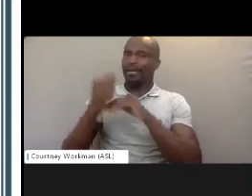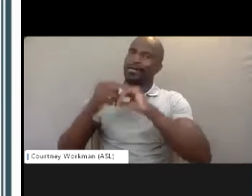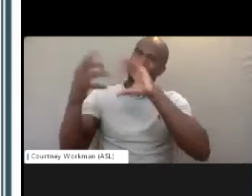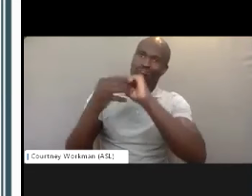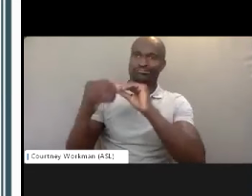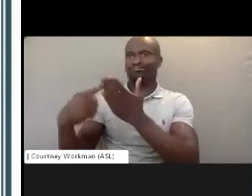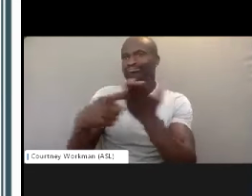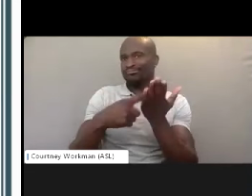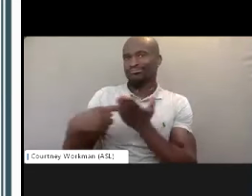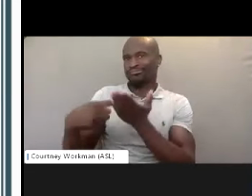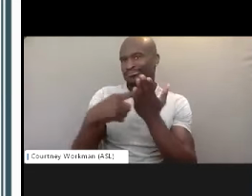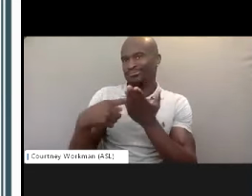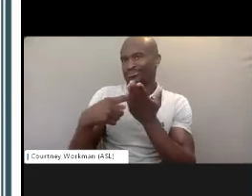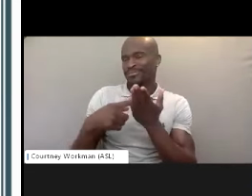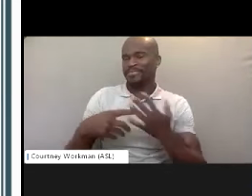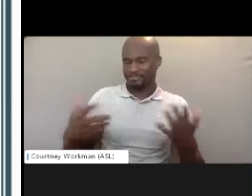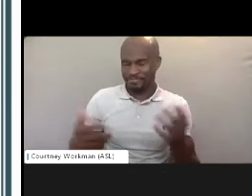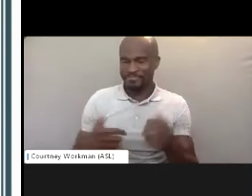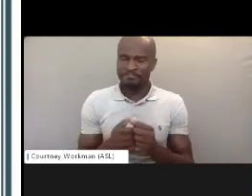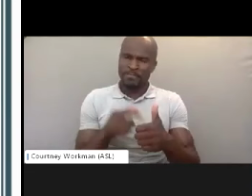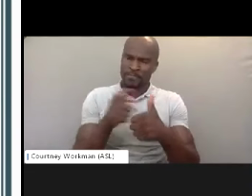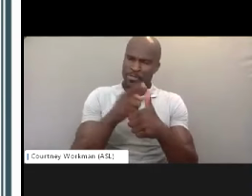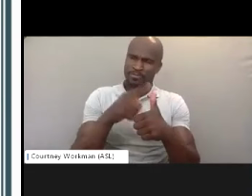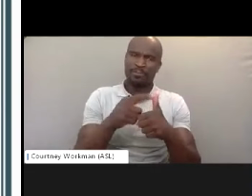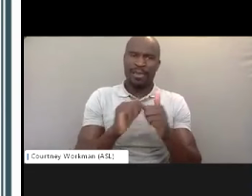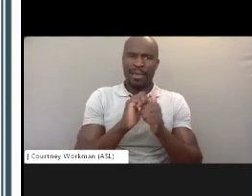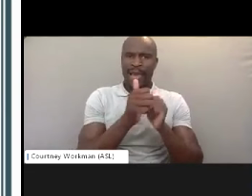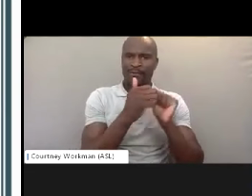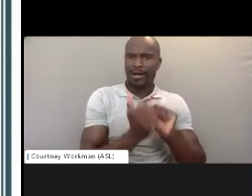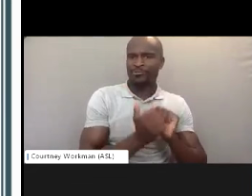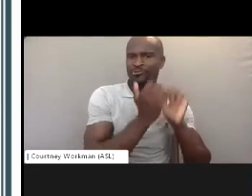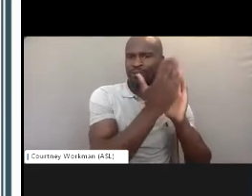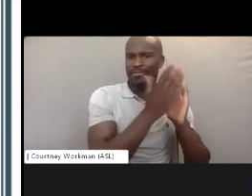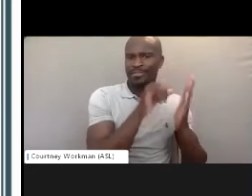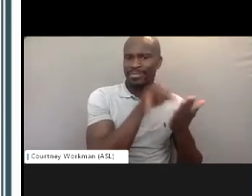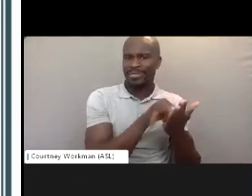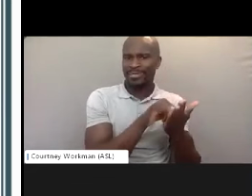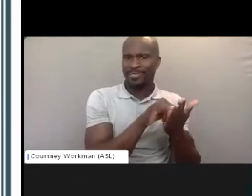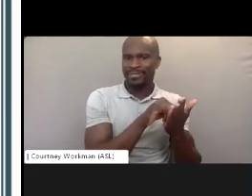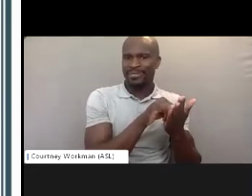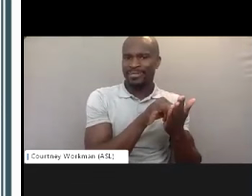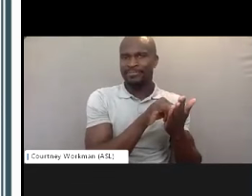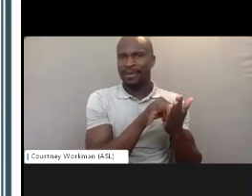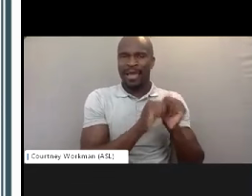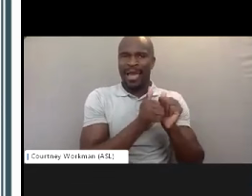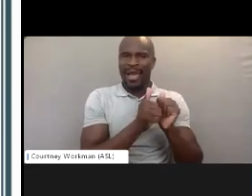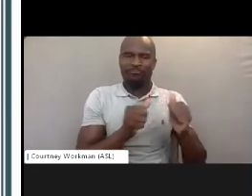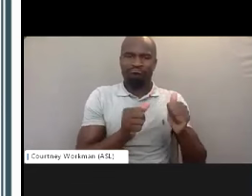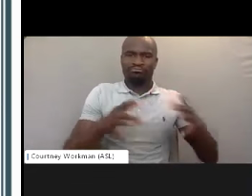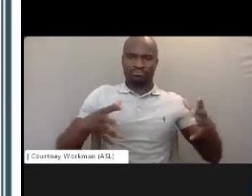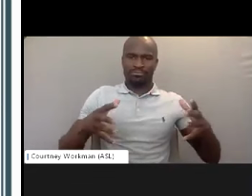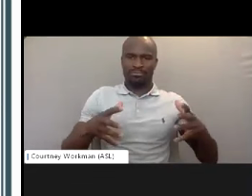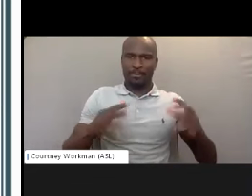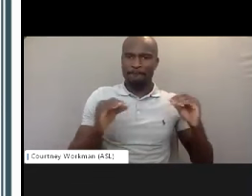how do we address the decline in resources, or I would actually say how do we expand capacity, right? That's the alternative. When we